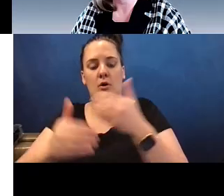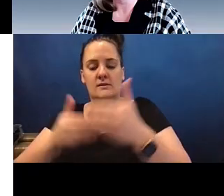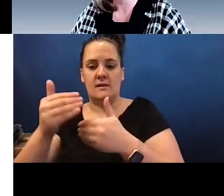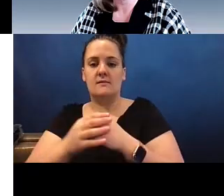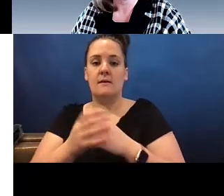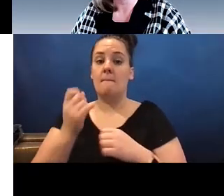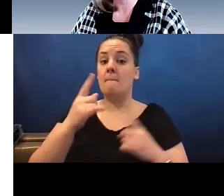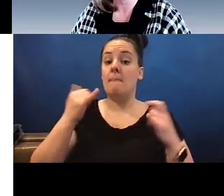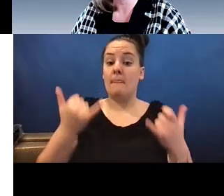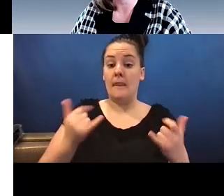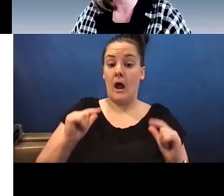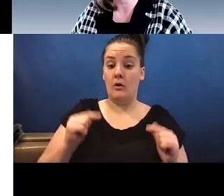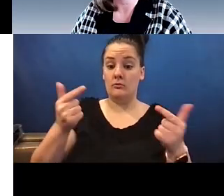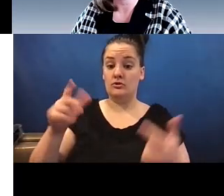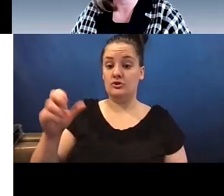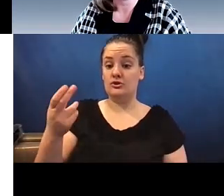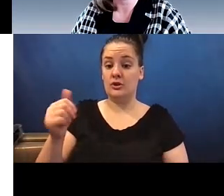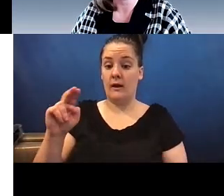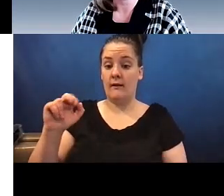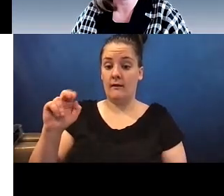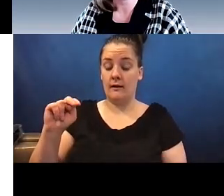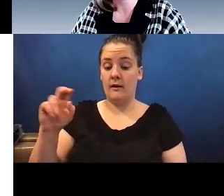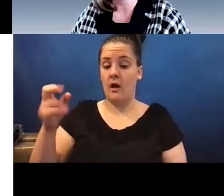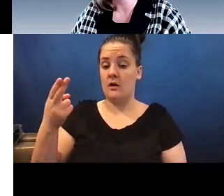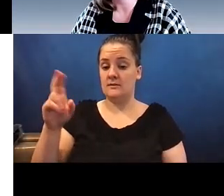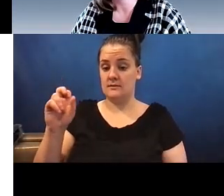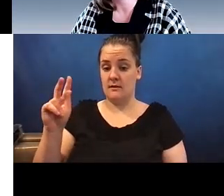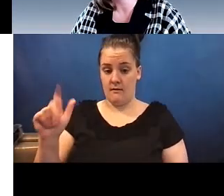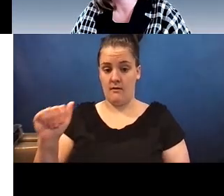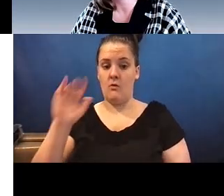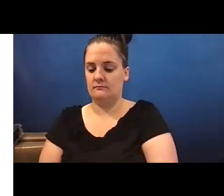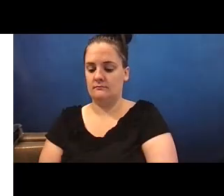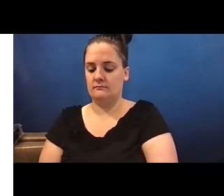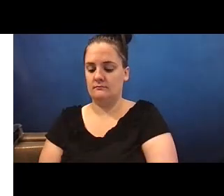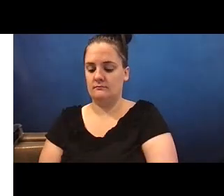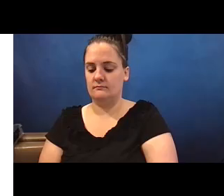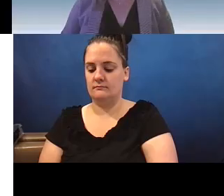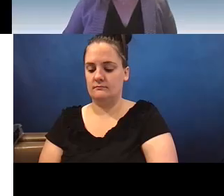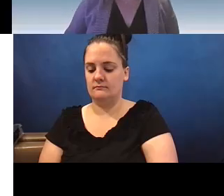talk about the hospital hospital transformation program. Shannon?